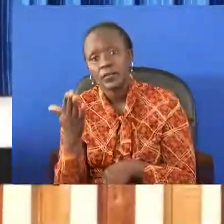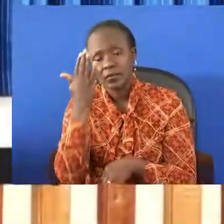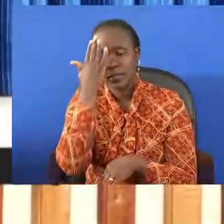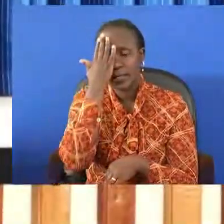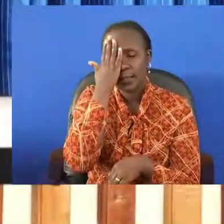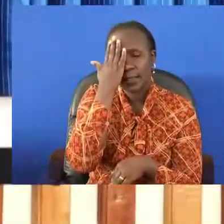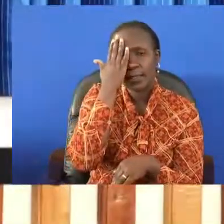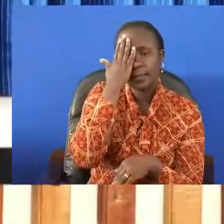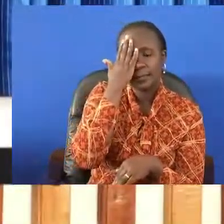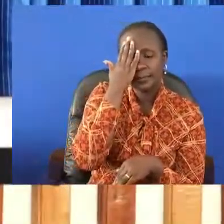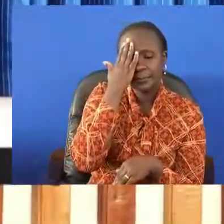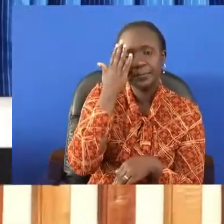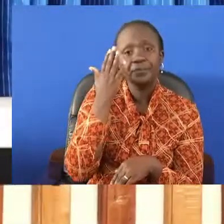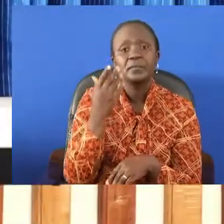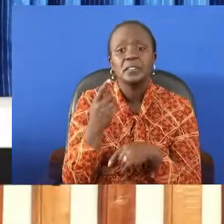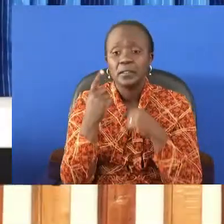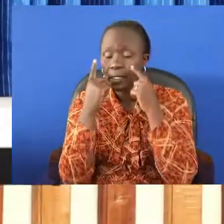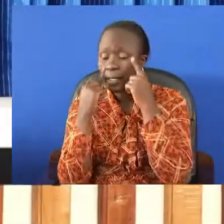wa Israeli